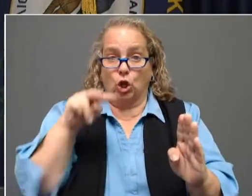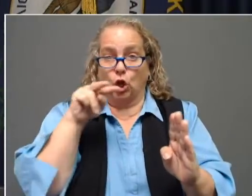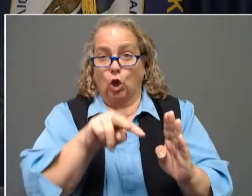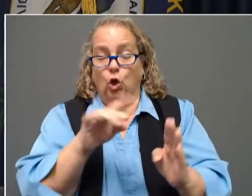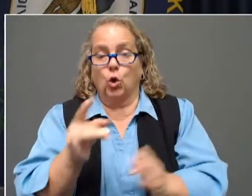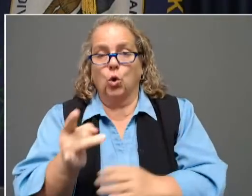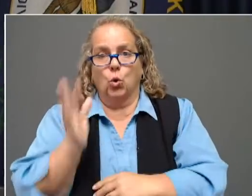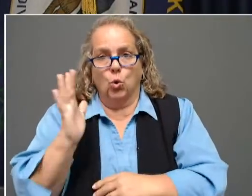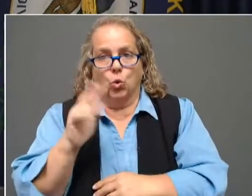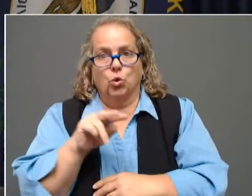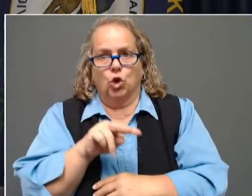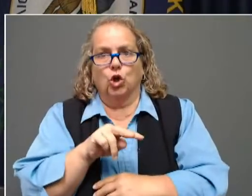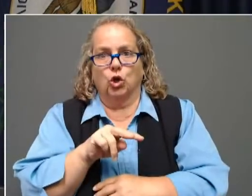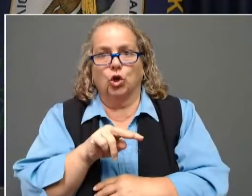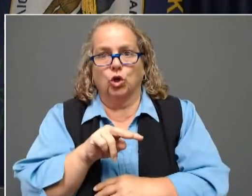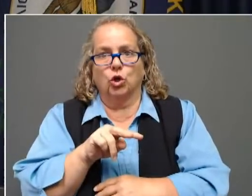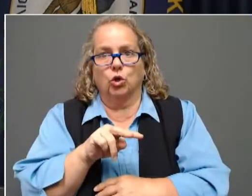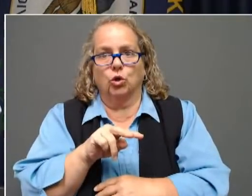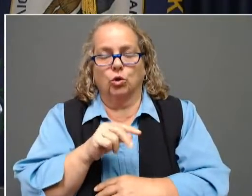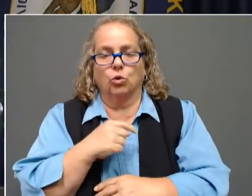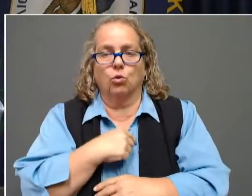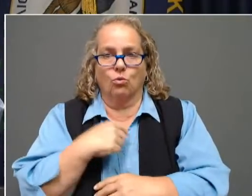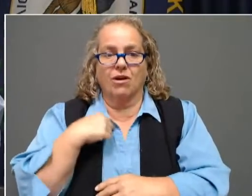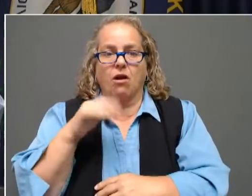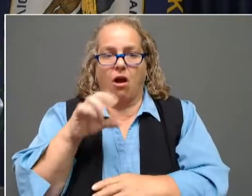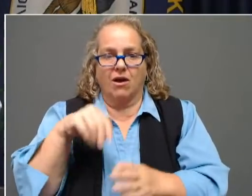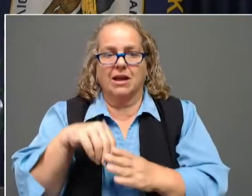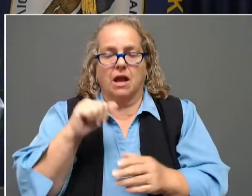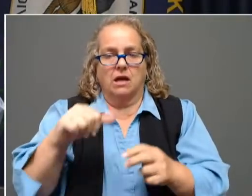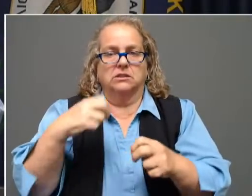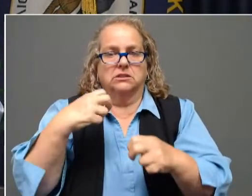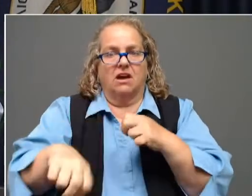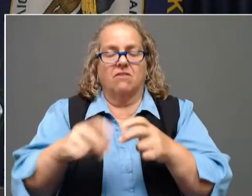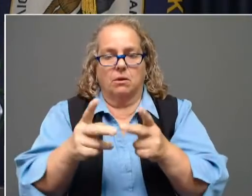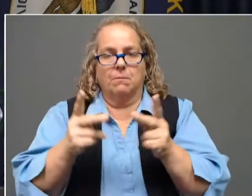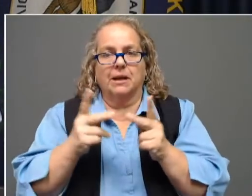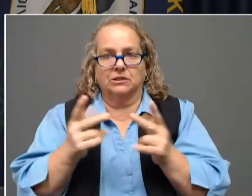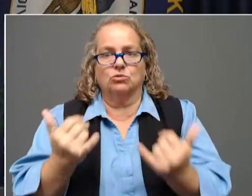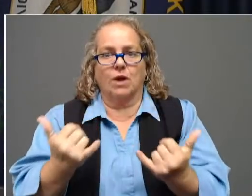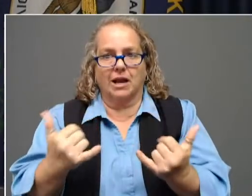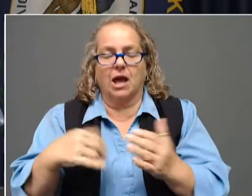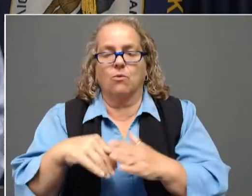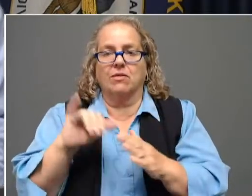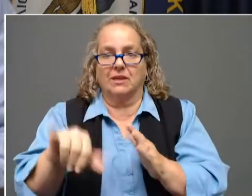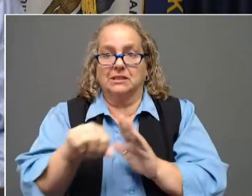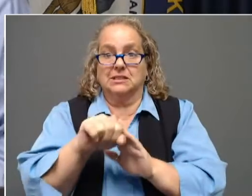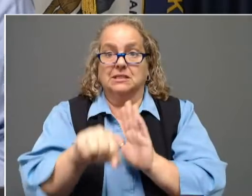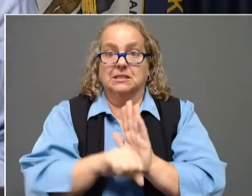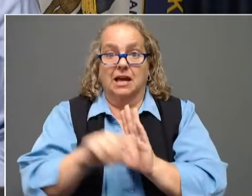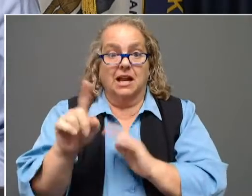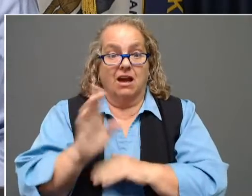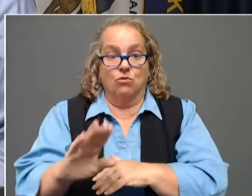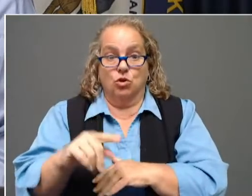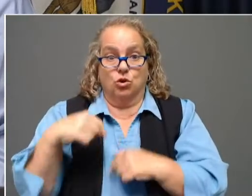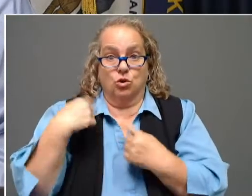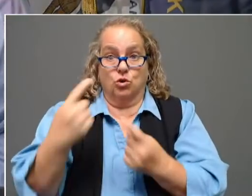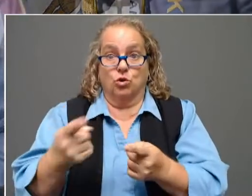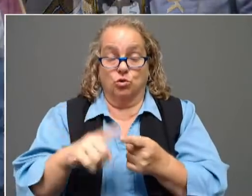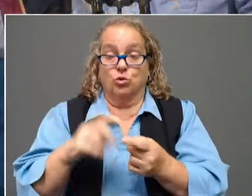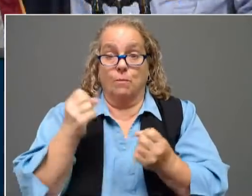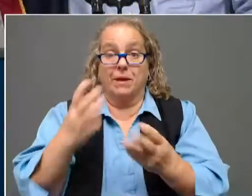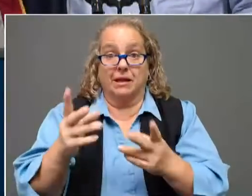I mean, we're in one of the toughest places that this state has ever been in terms of losing people in the